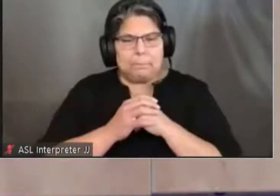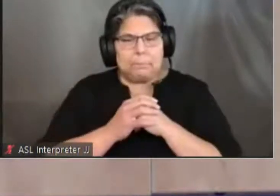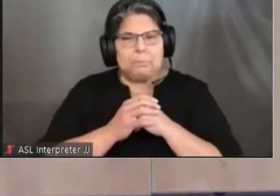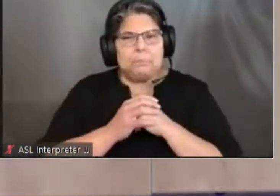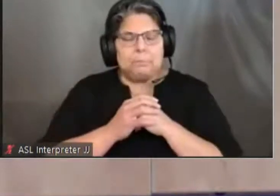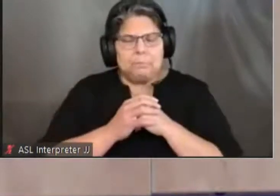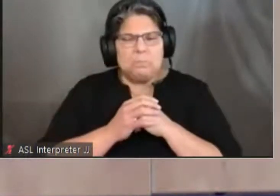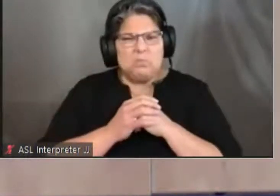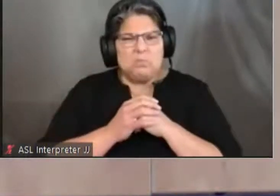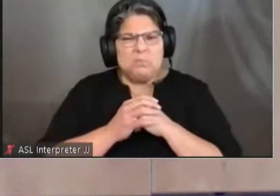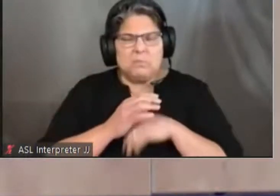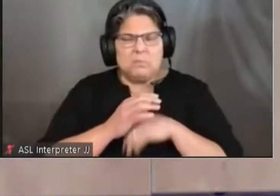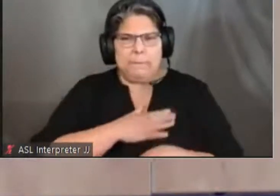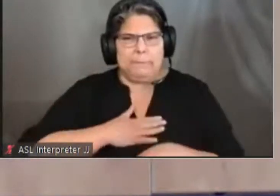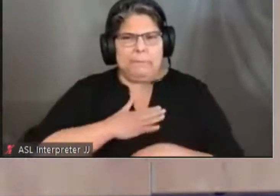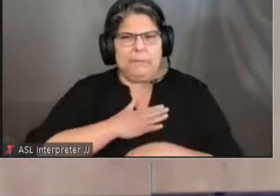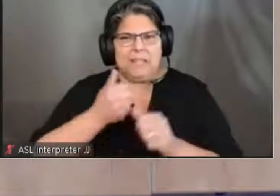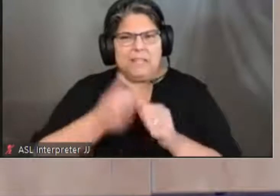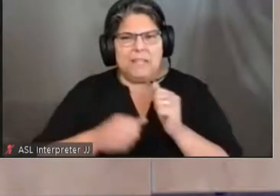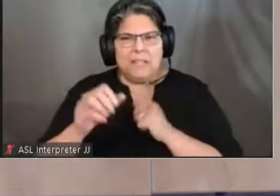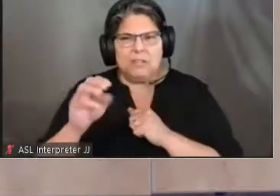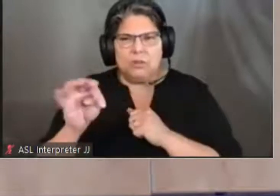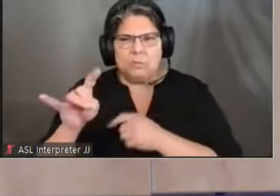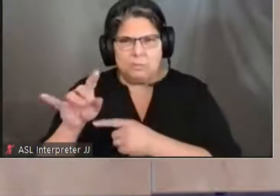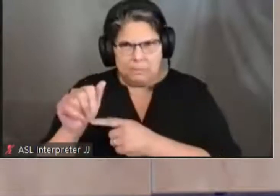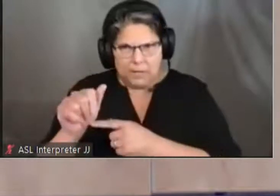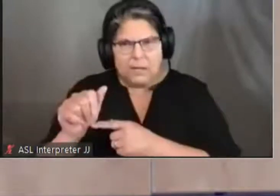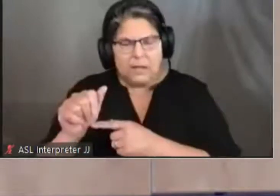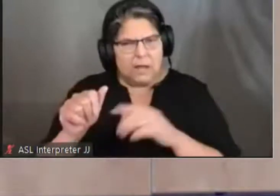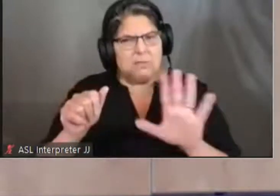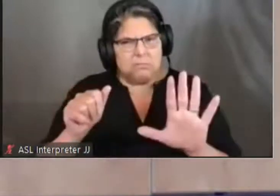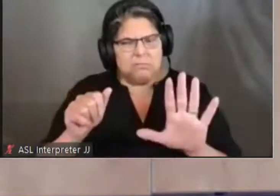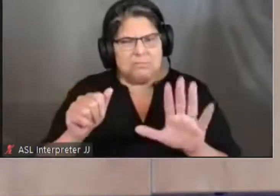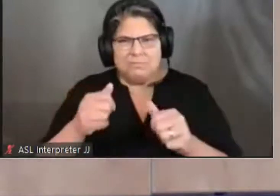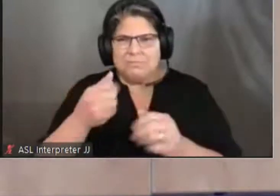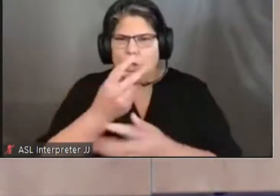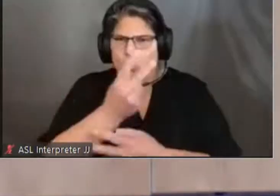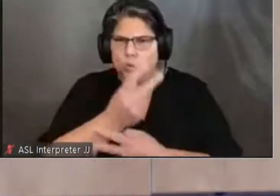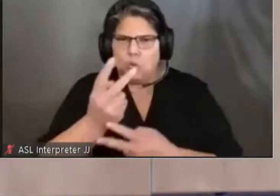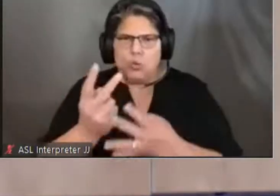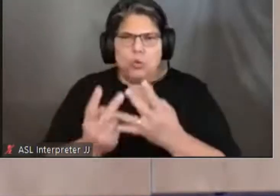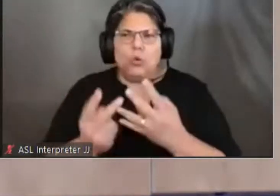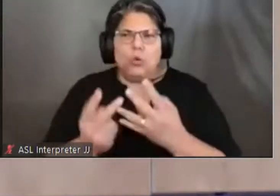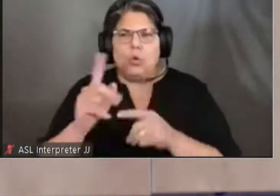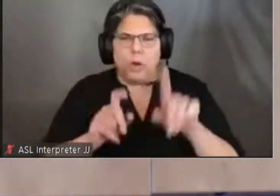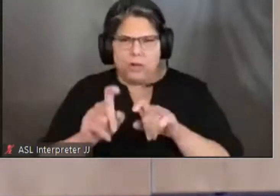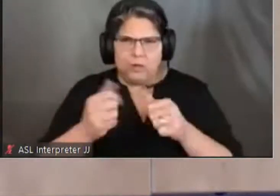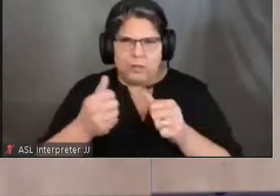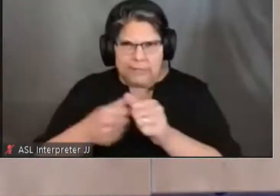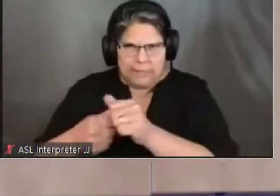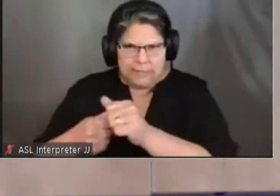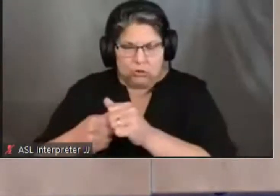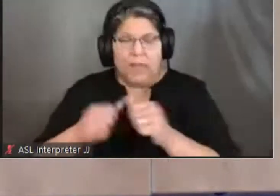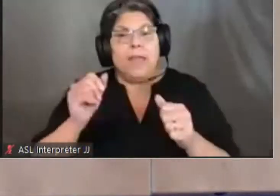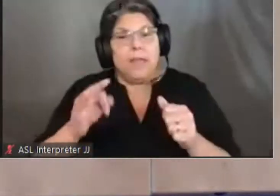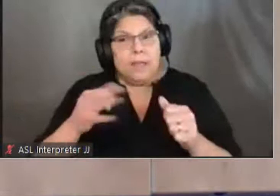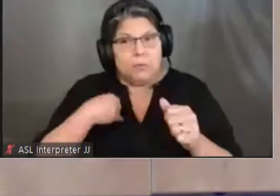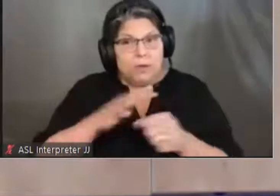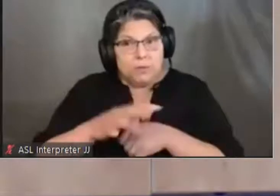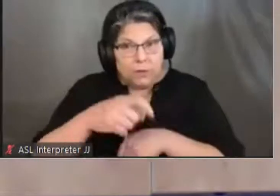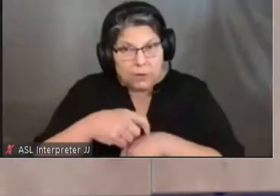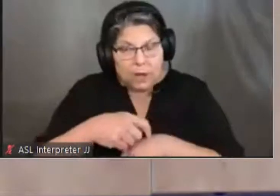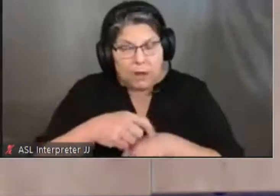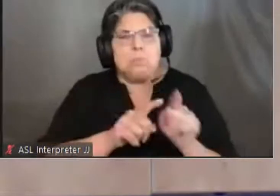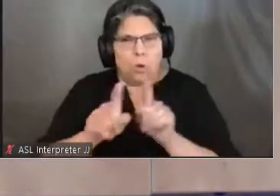time, we are asking that each media outlet limits it to 2 questions each. If time allows, we will also